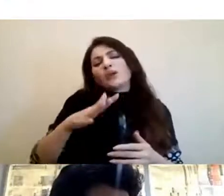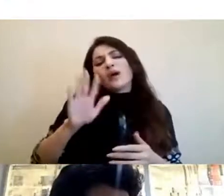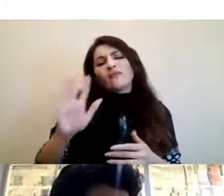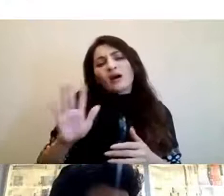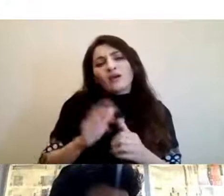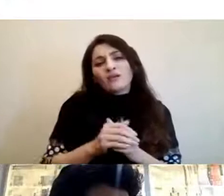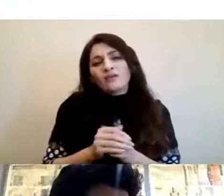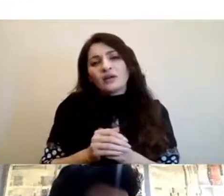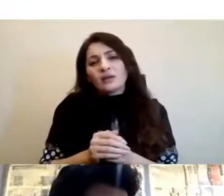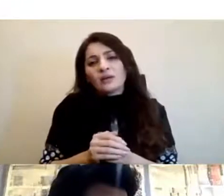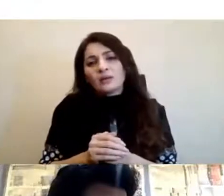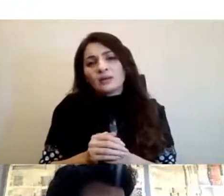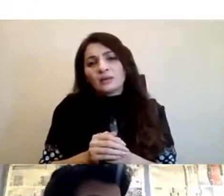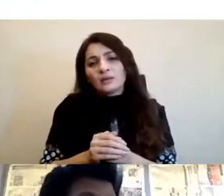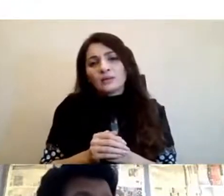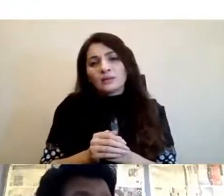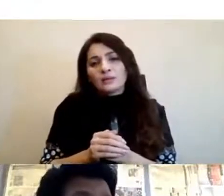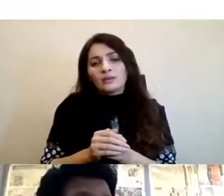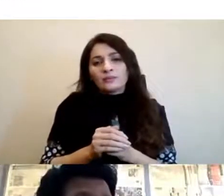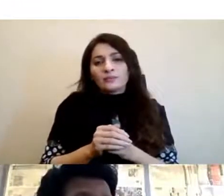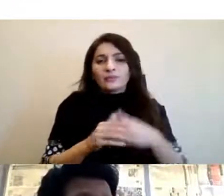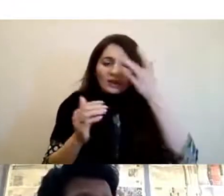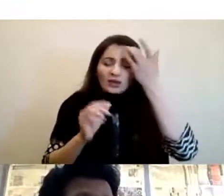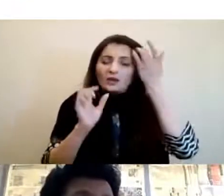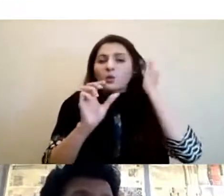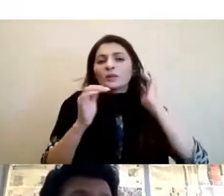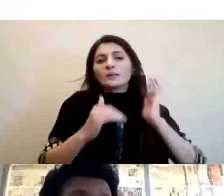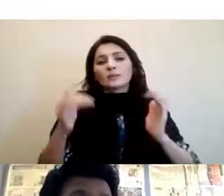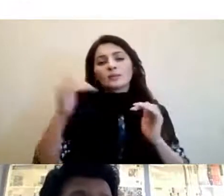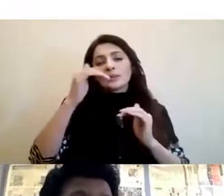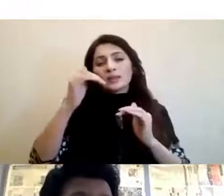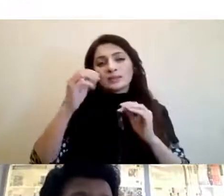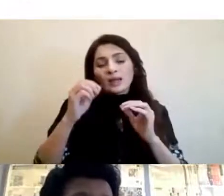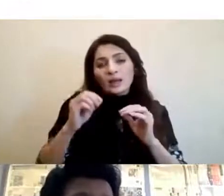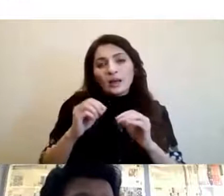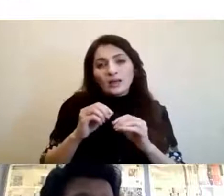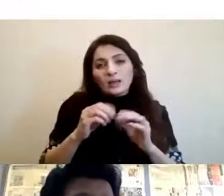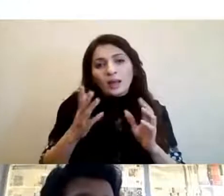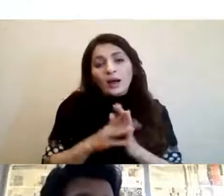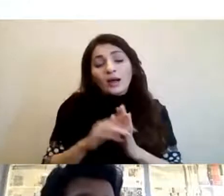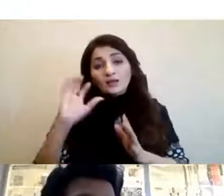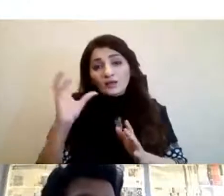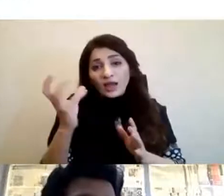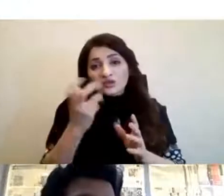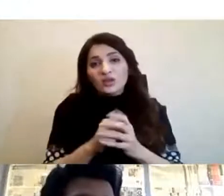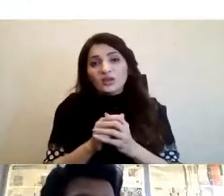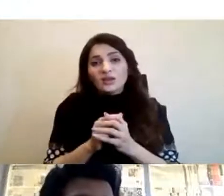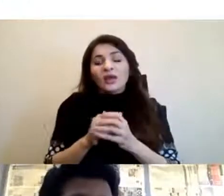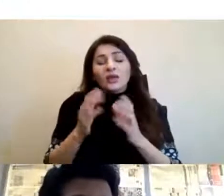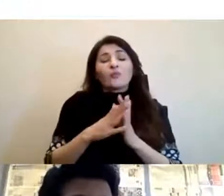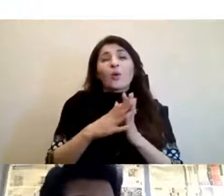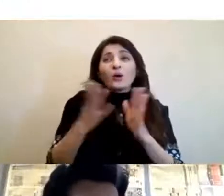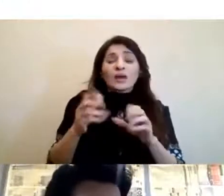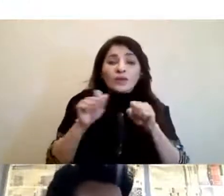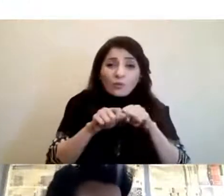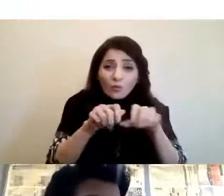I think can qualify as good advancement in the space. Firstly, internationally, there's been a lot of movement